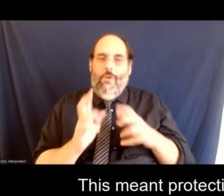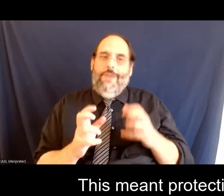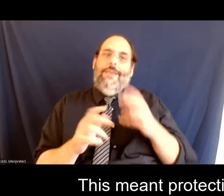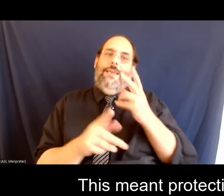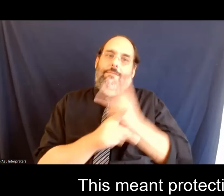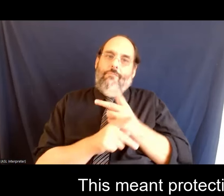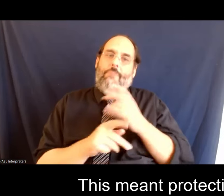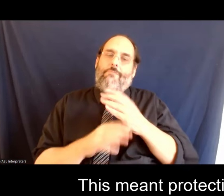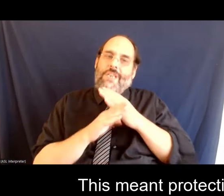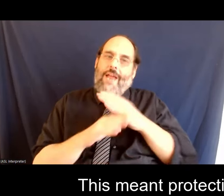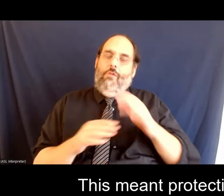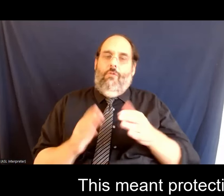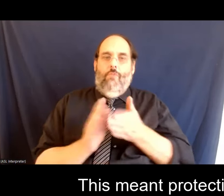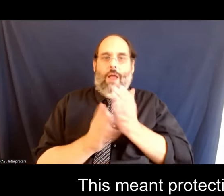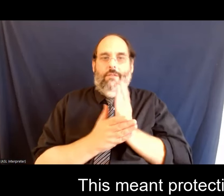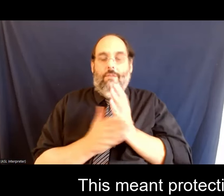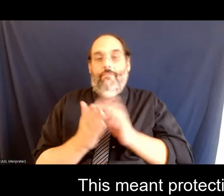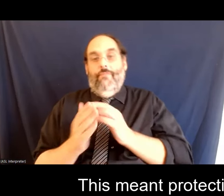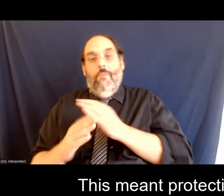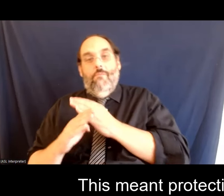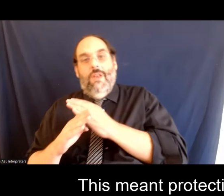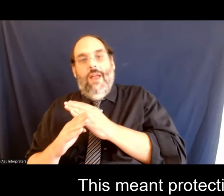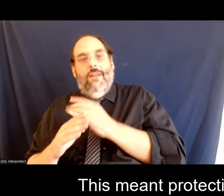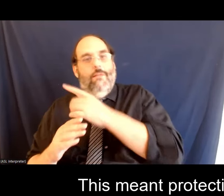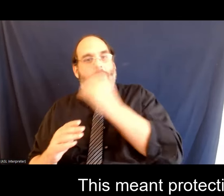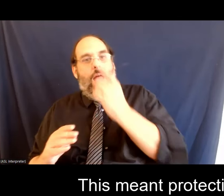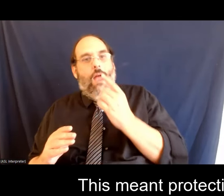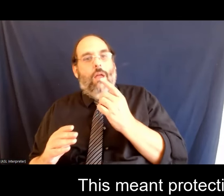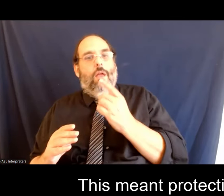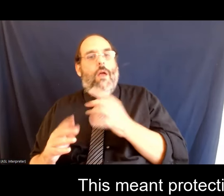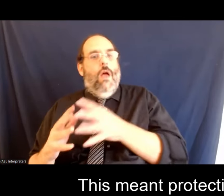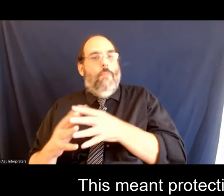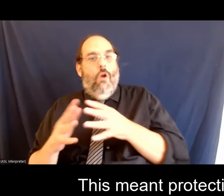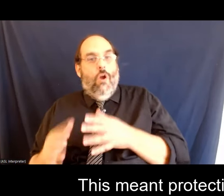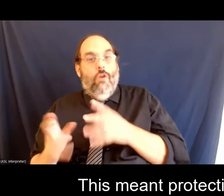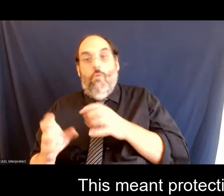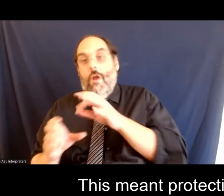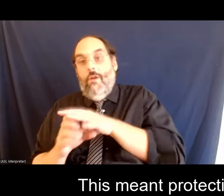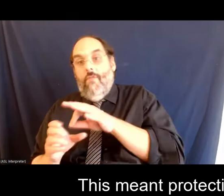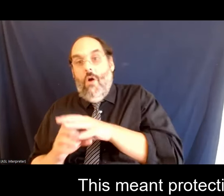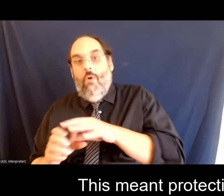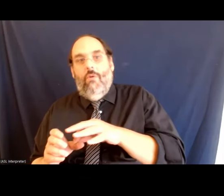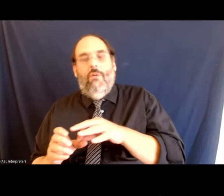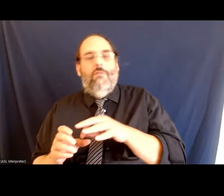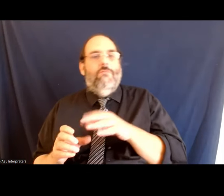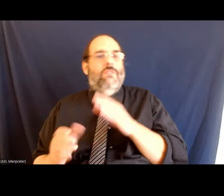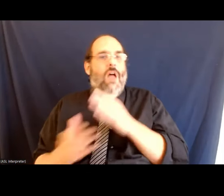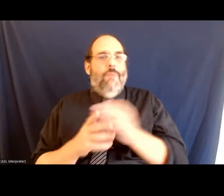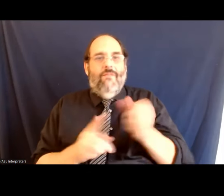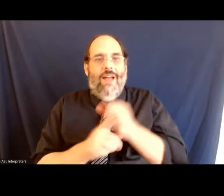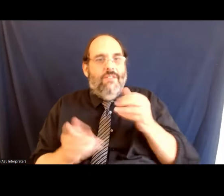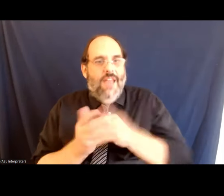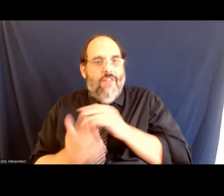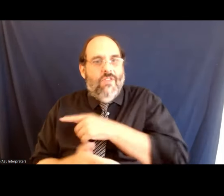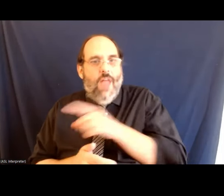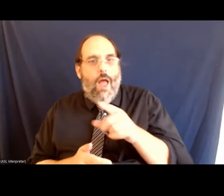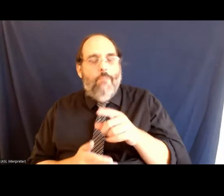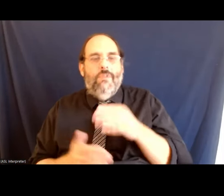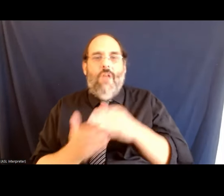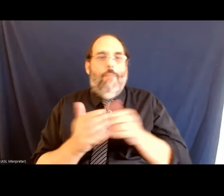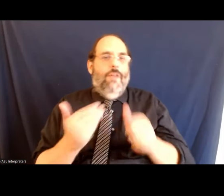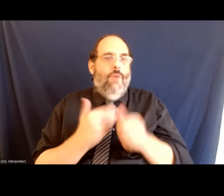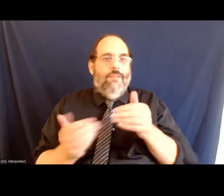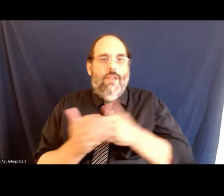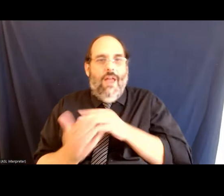protecting Black Americans seeking to exercise their right to vote from terrible violence and threats of violence